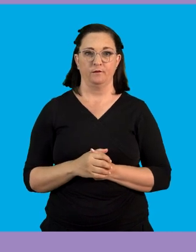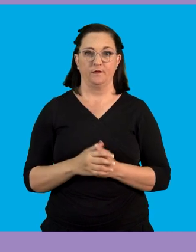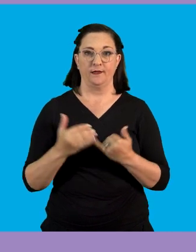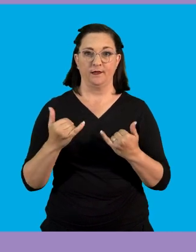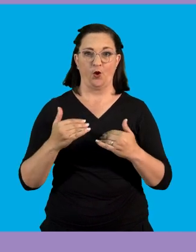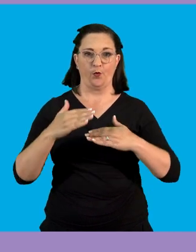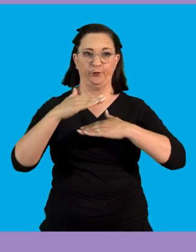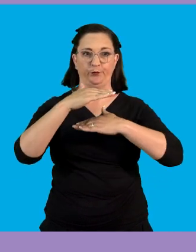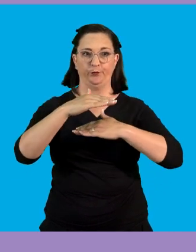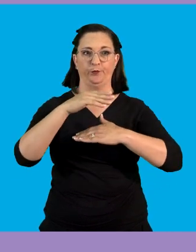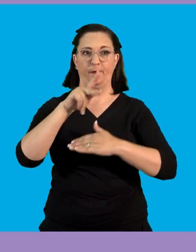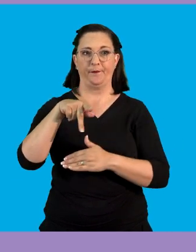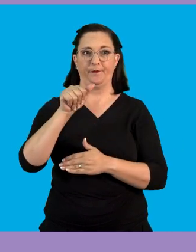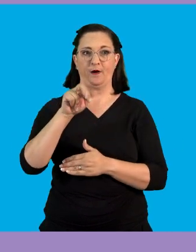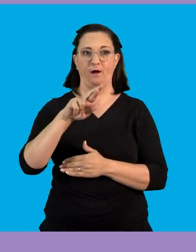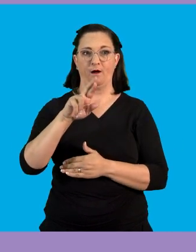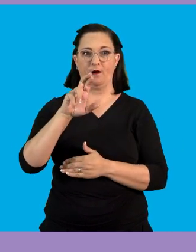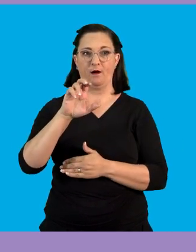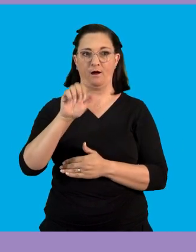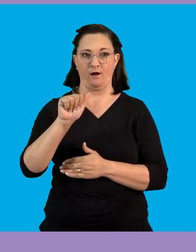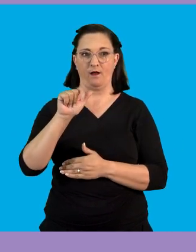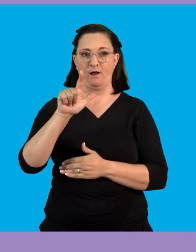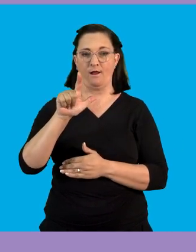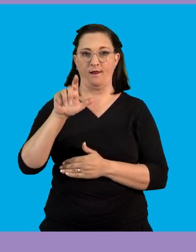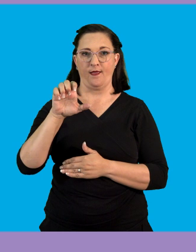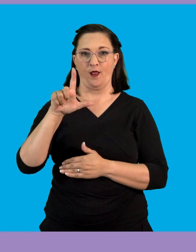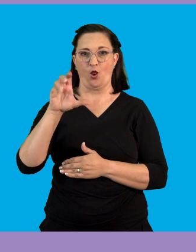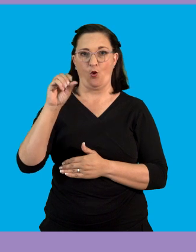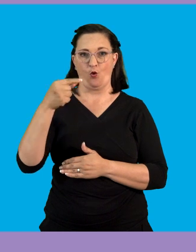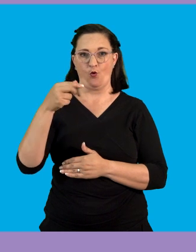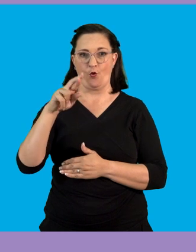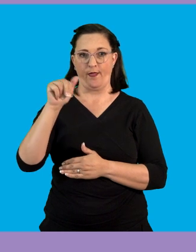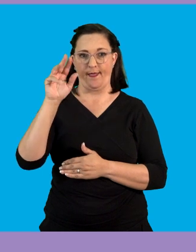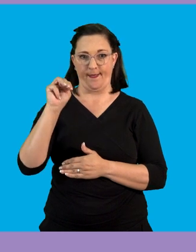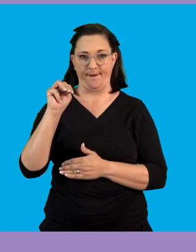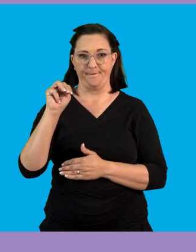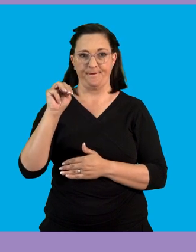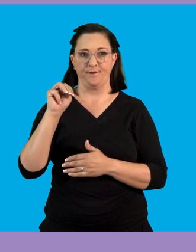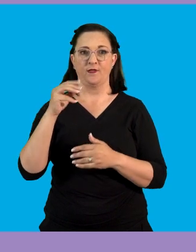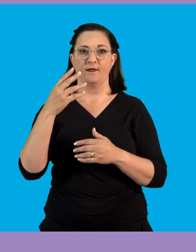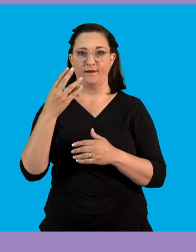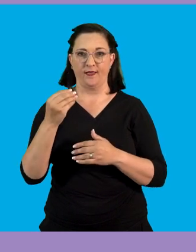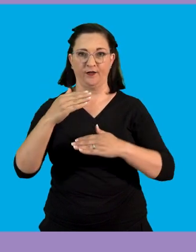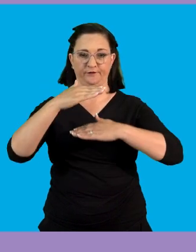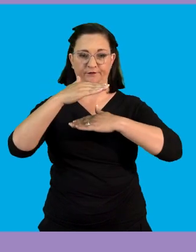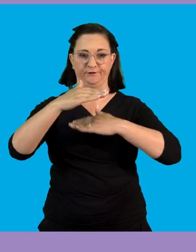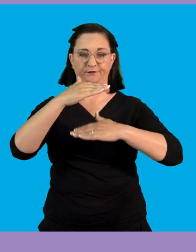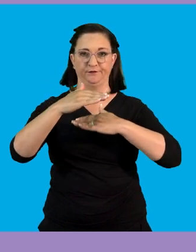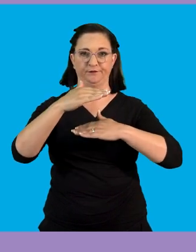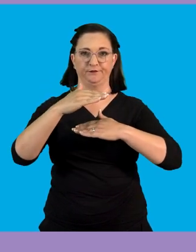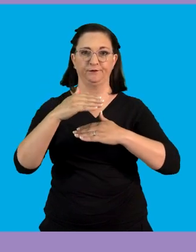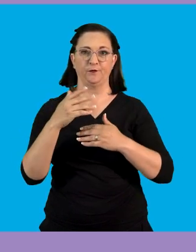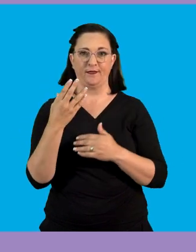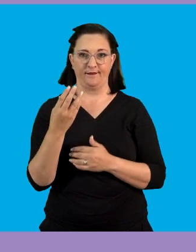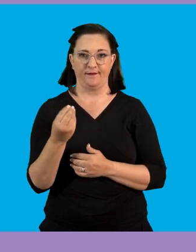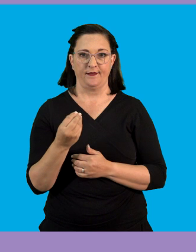a parallelogram. Parallelogram has two pairs of angles that are equal. So two pairs of equal angles.